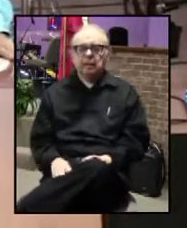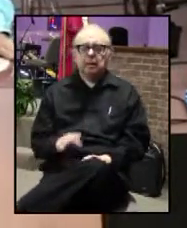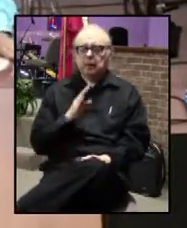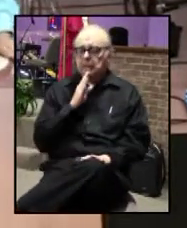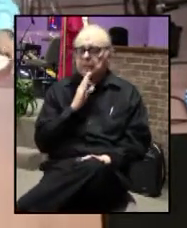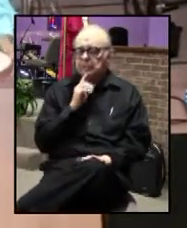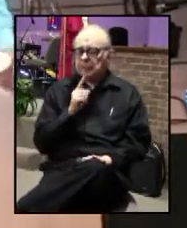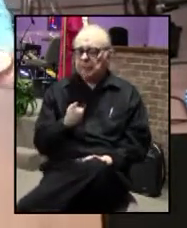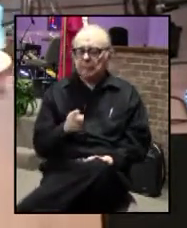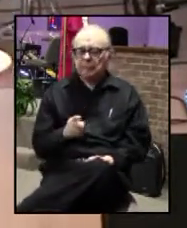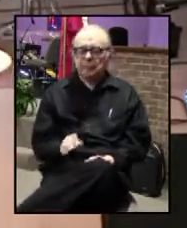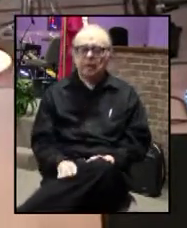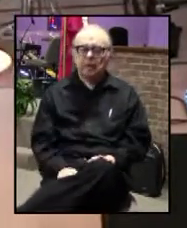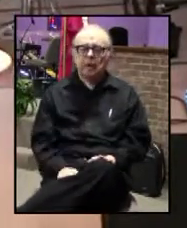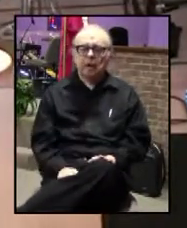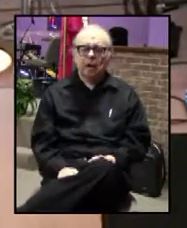them,